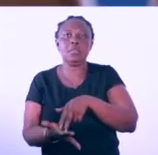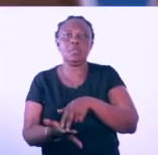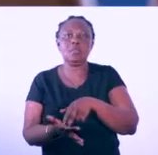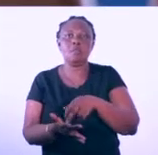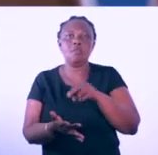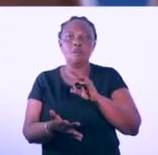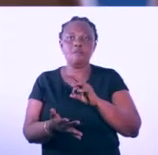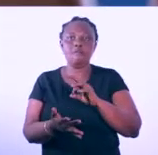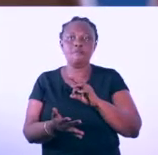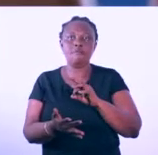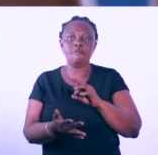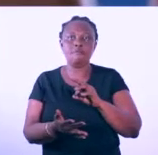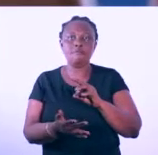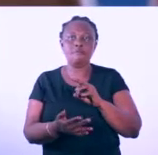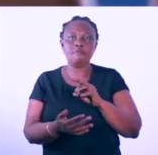of a